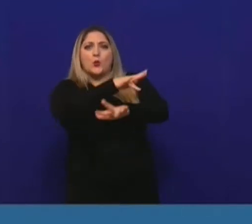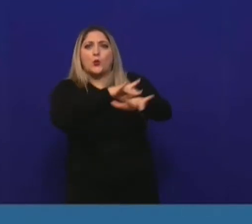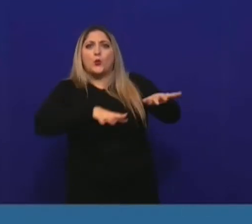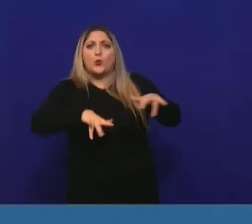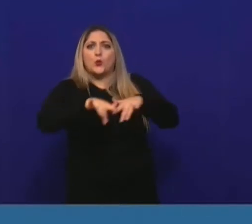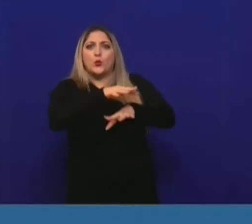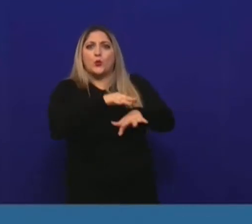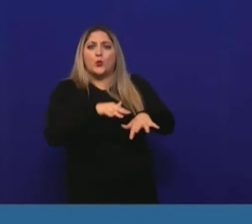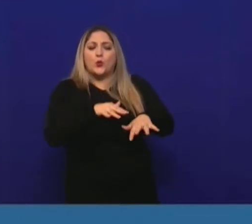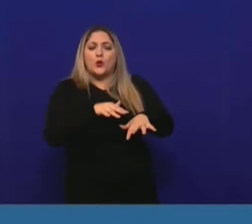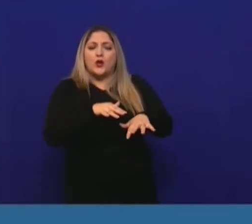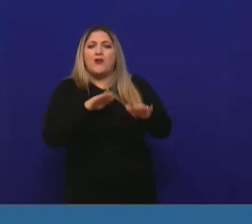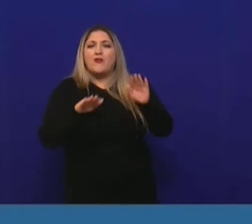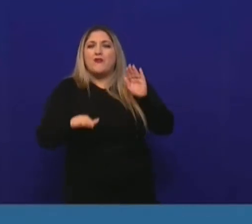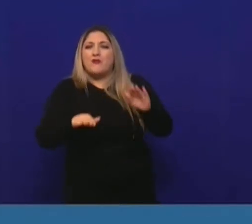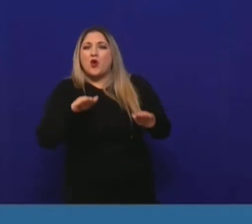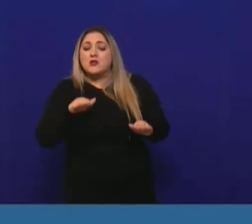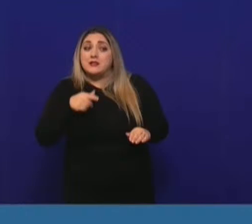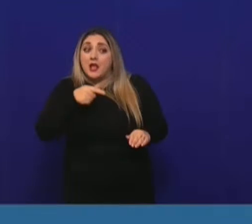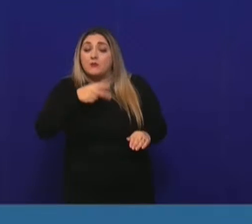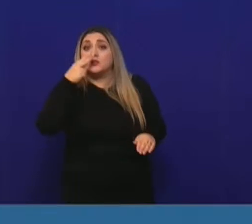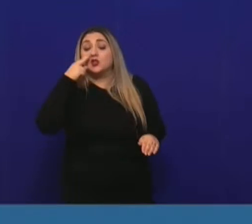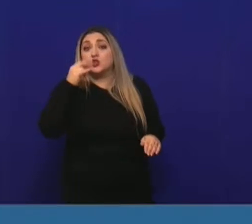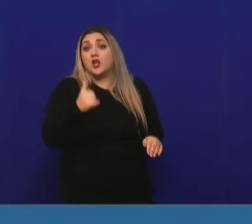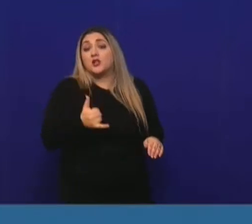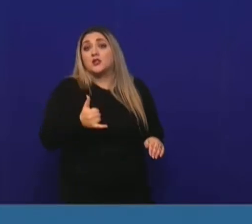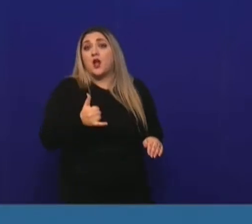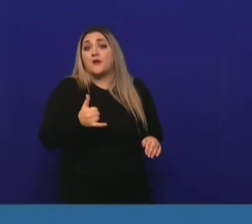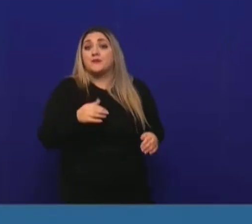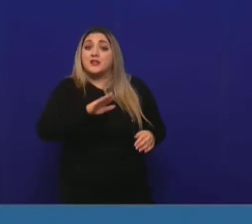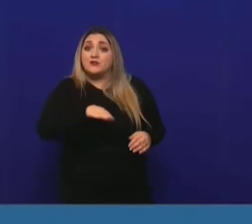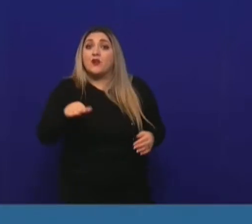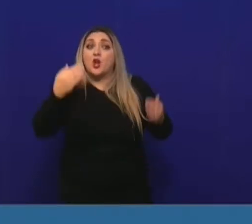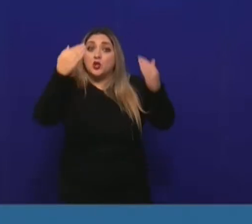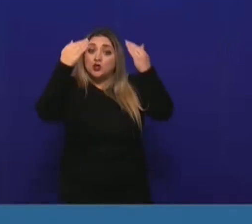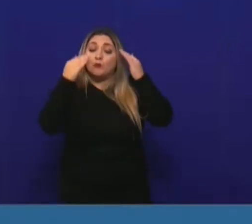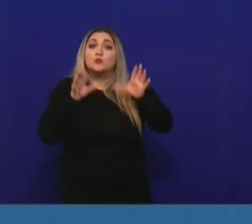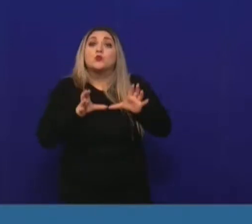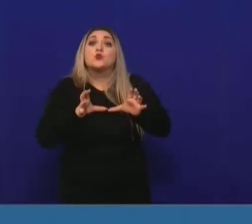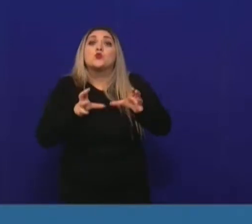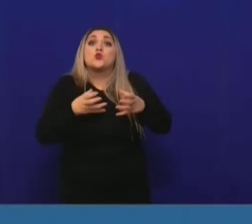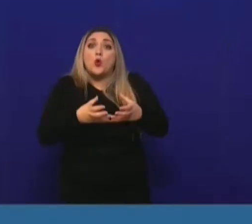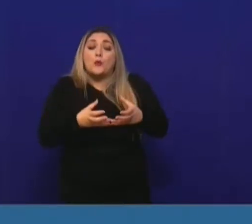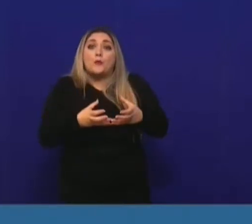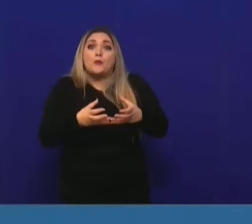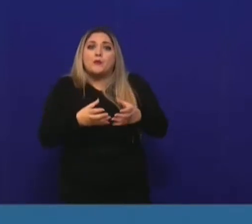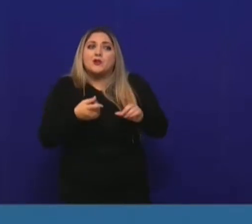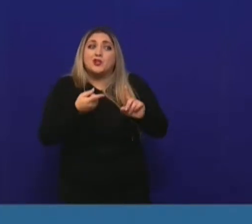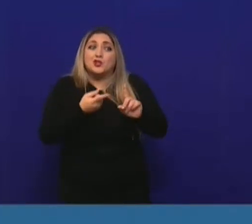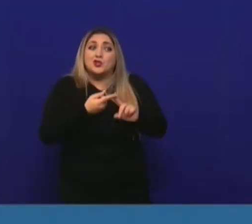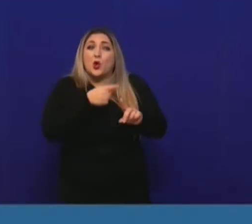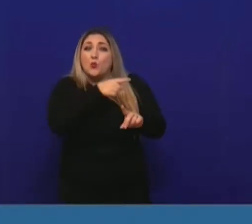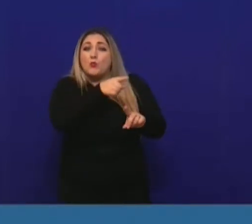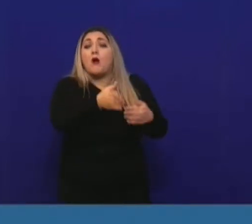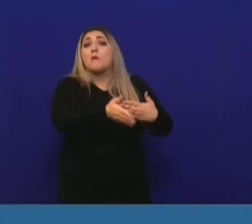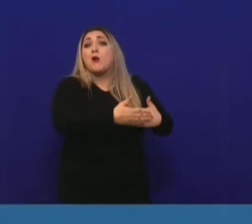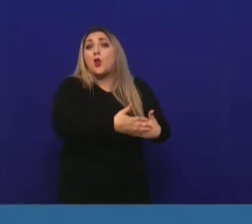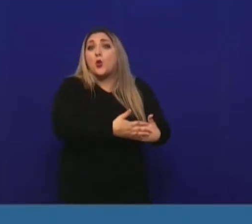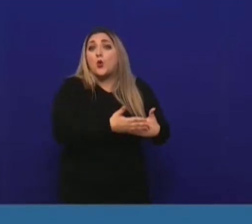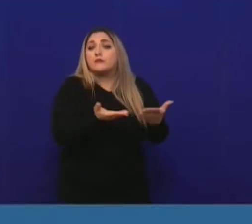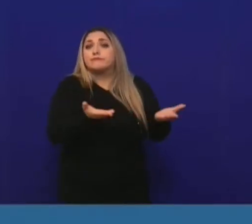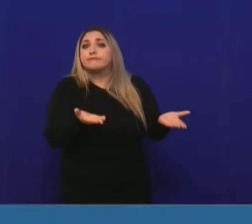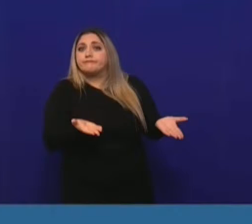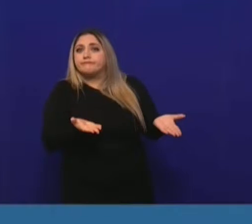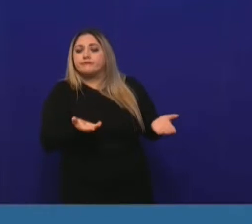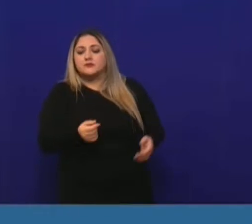sorvelja fuq il-protokolli u qed jiġi konsidrat jekk dawn il-postijiet għandhom xinalqu temporanjament. U